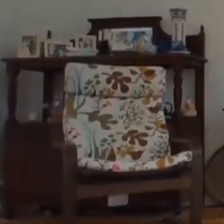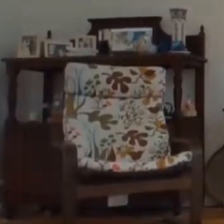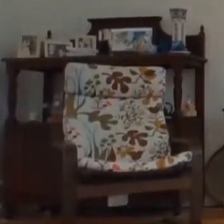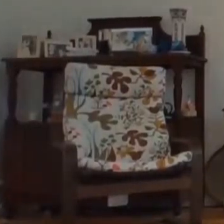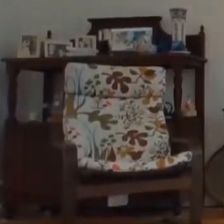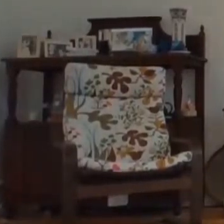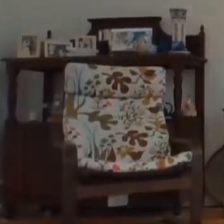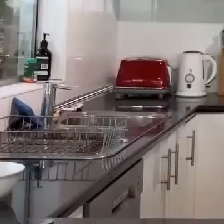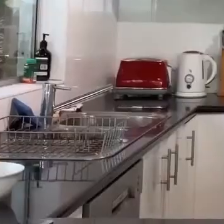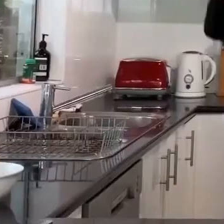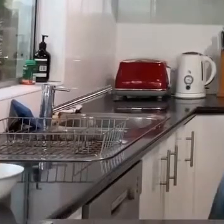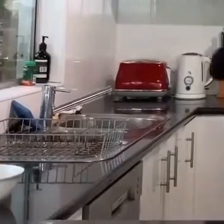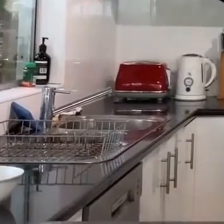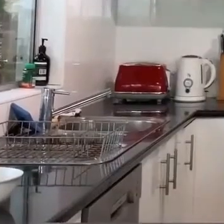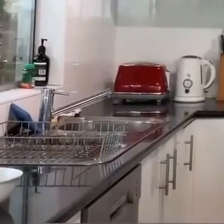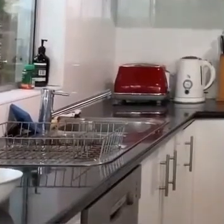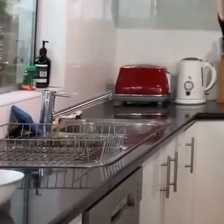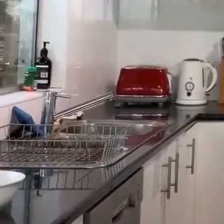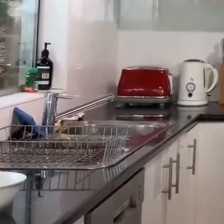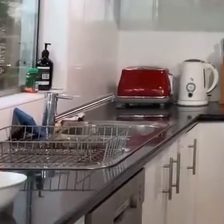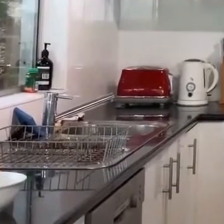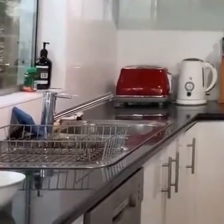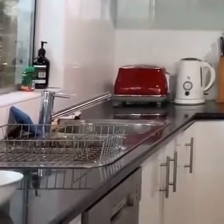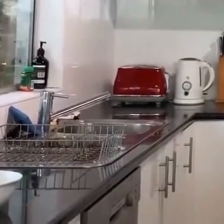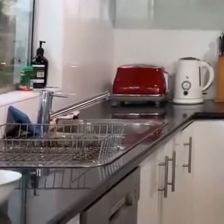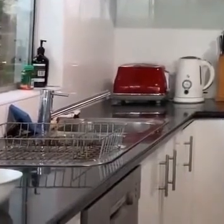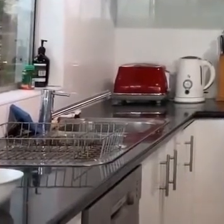Jesus, he's the King.